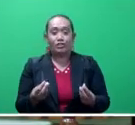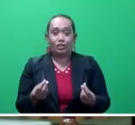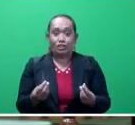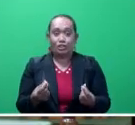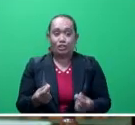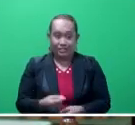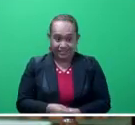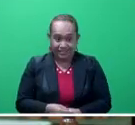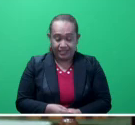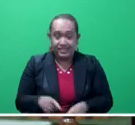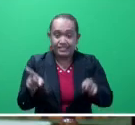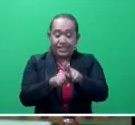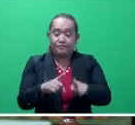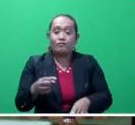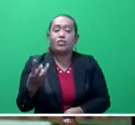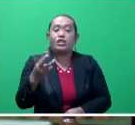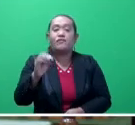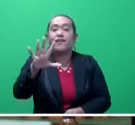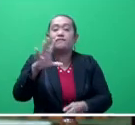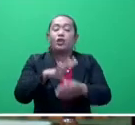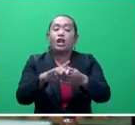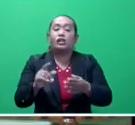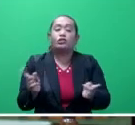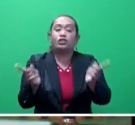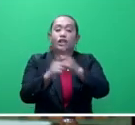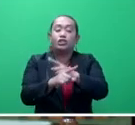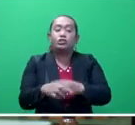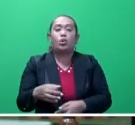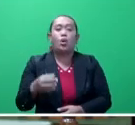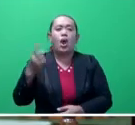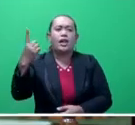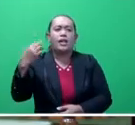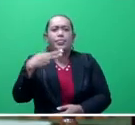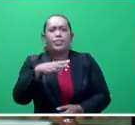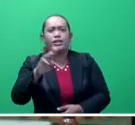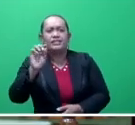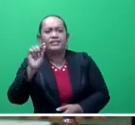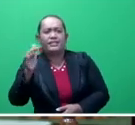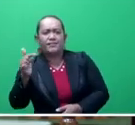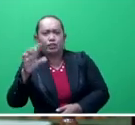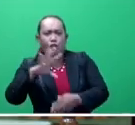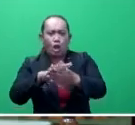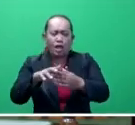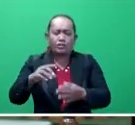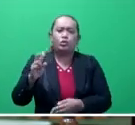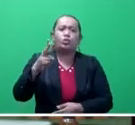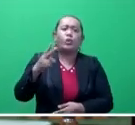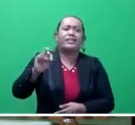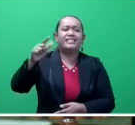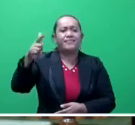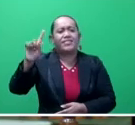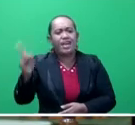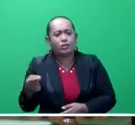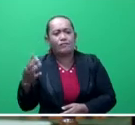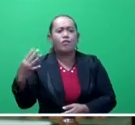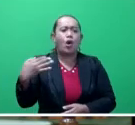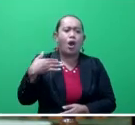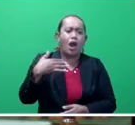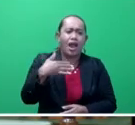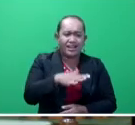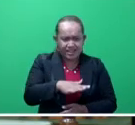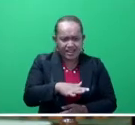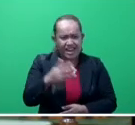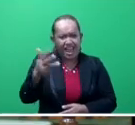to $127 and a $50 food voucher for 27,490 Fijians. The $90